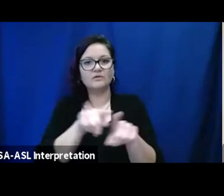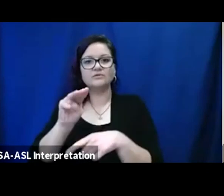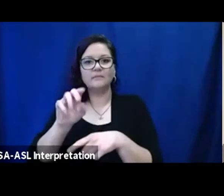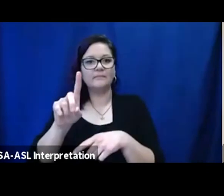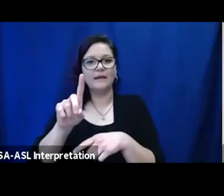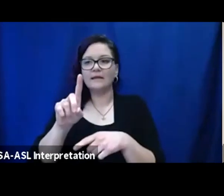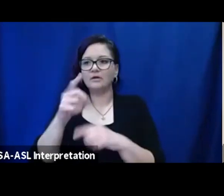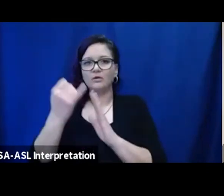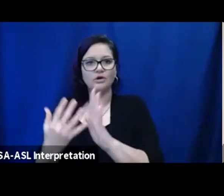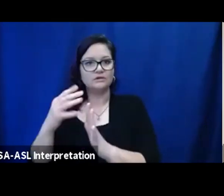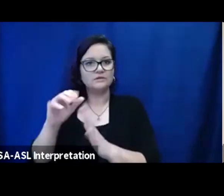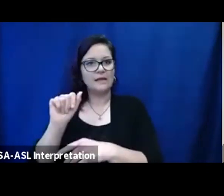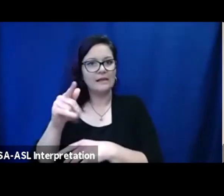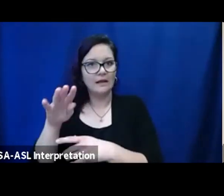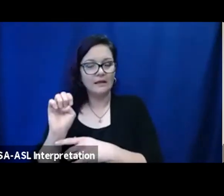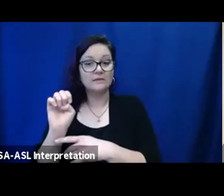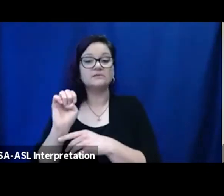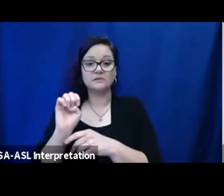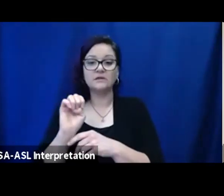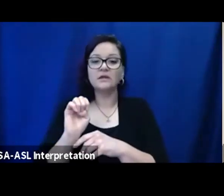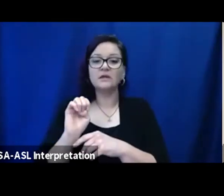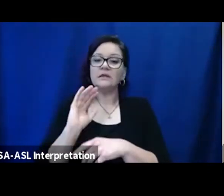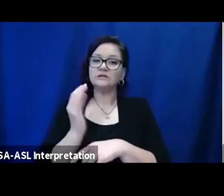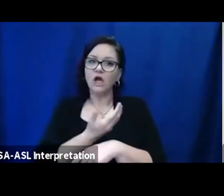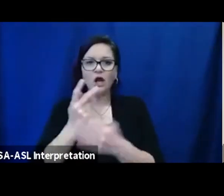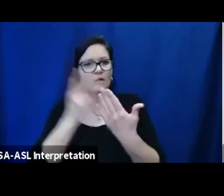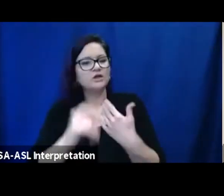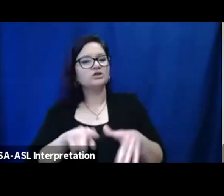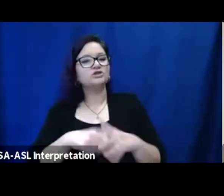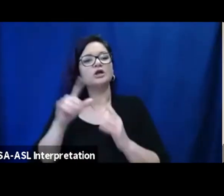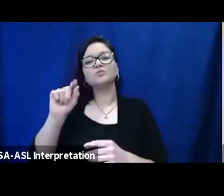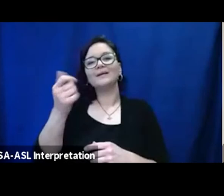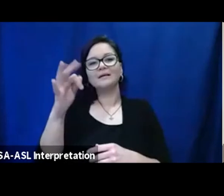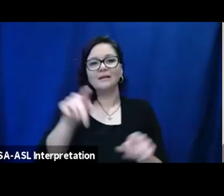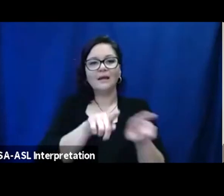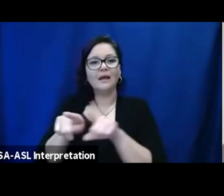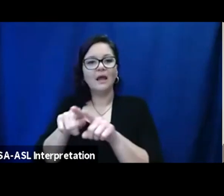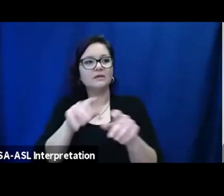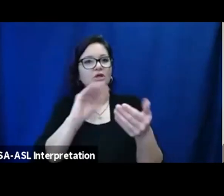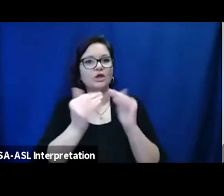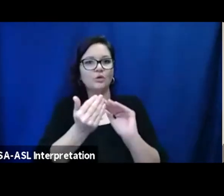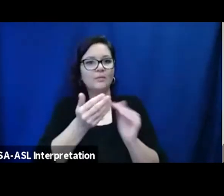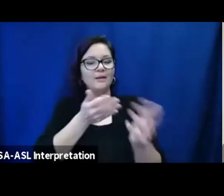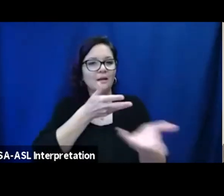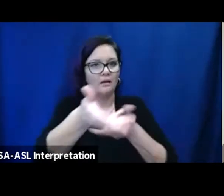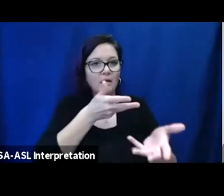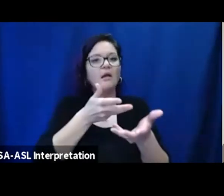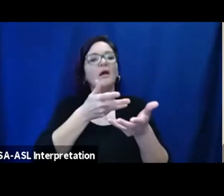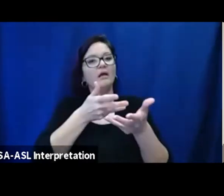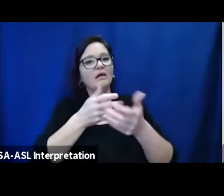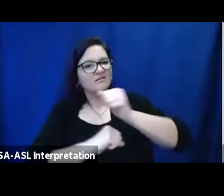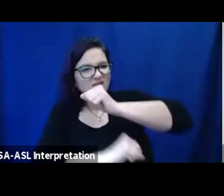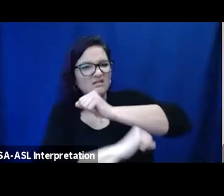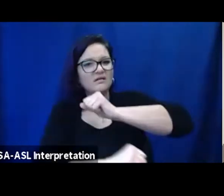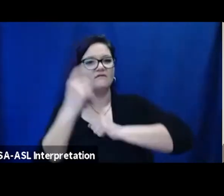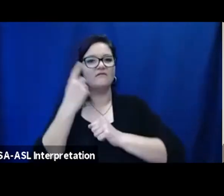Our Community Connections project began in 2019 as the community engagement pillar of our Creative Forces initiative, which